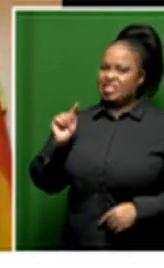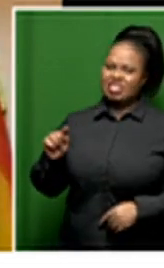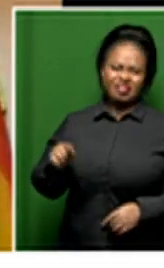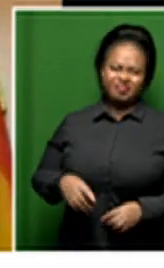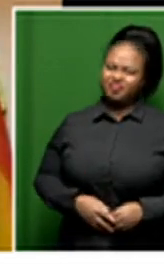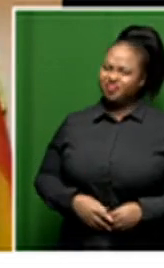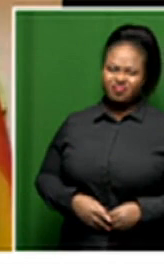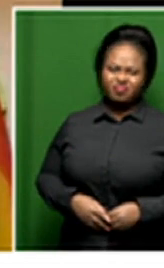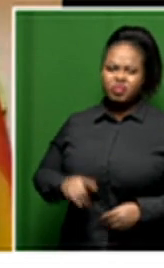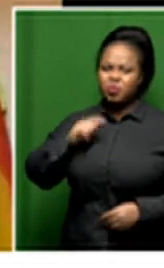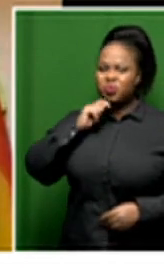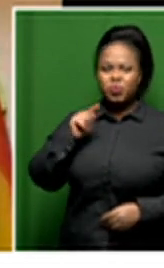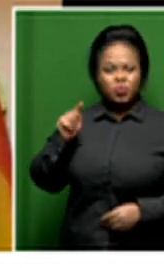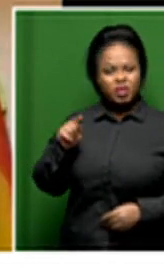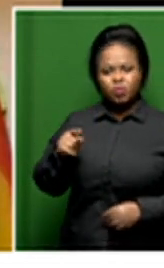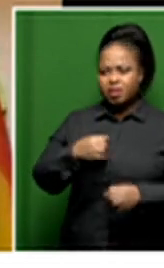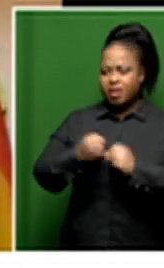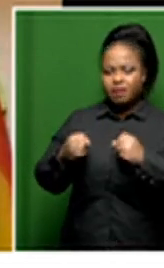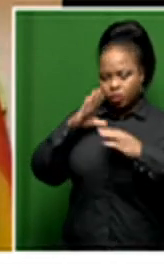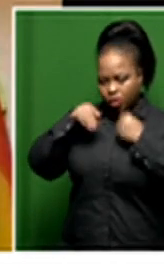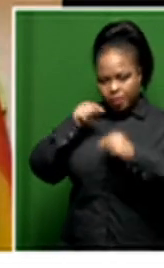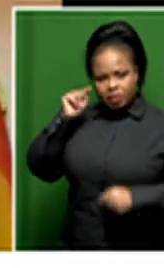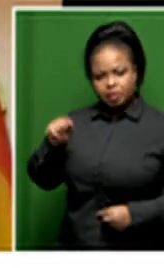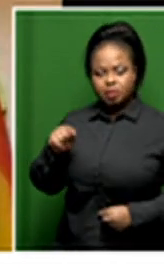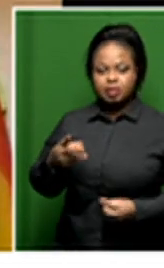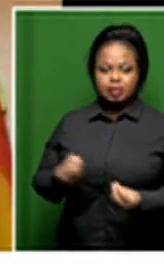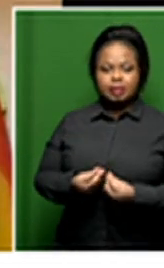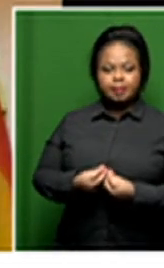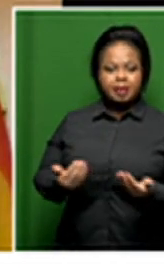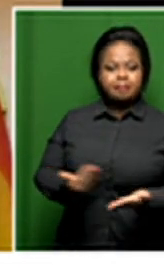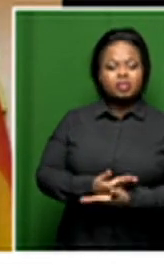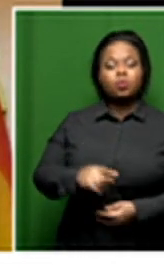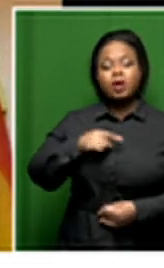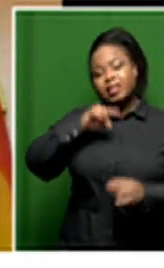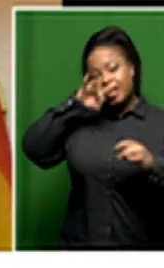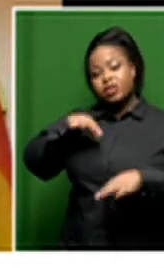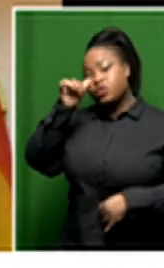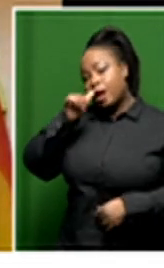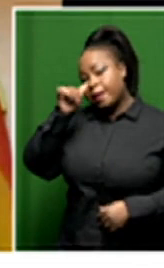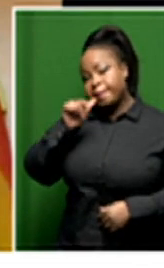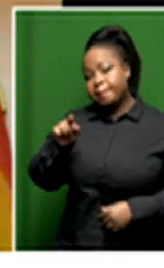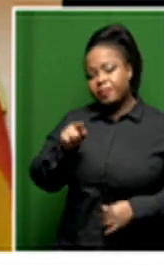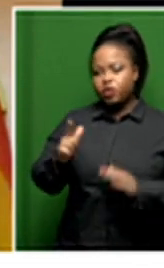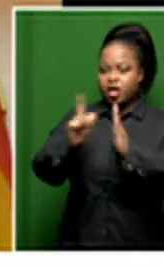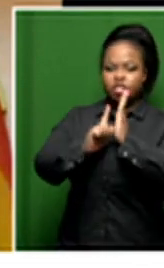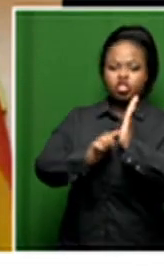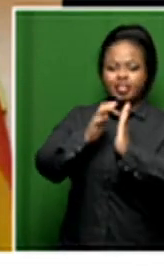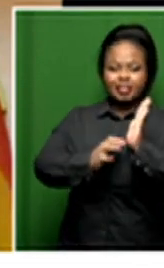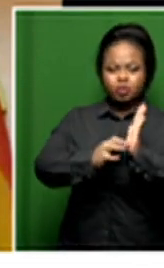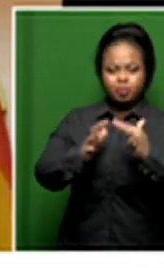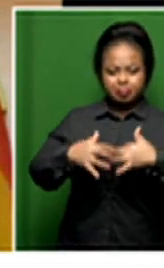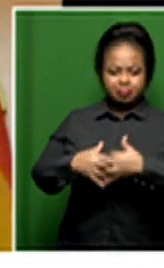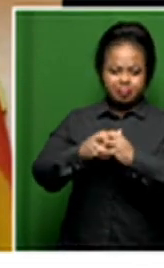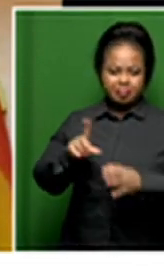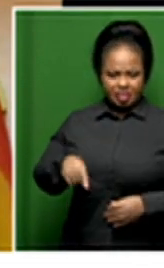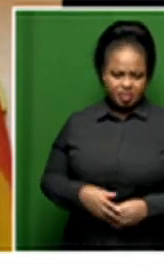not necessarily brought so much forward. And there's a missing gap, which is the hate crimes legislation. And I think